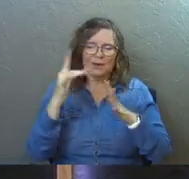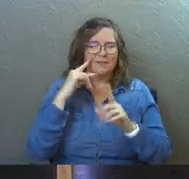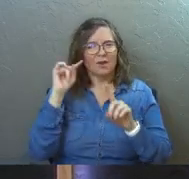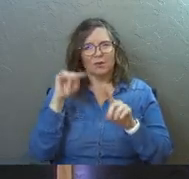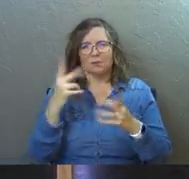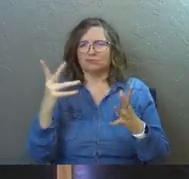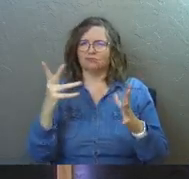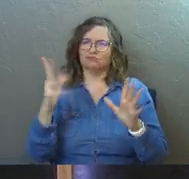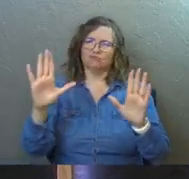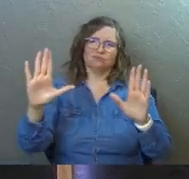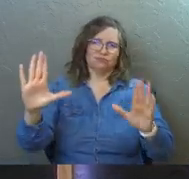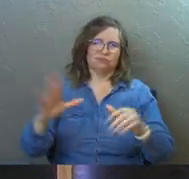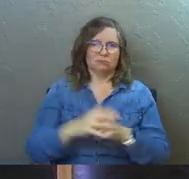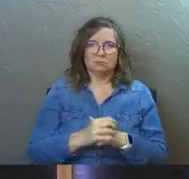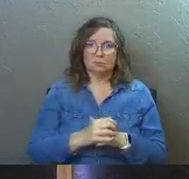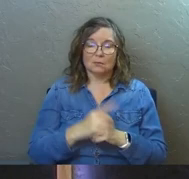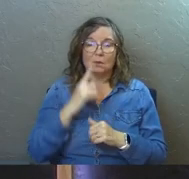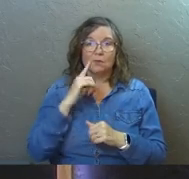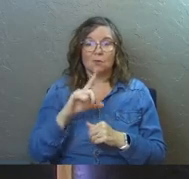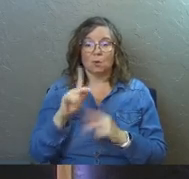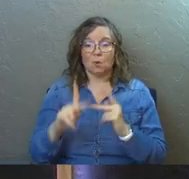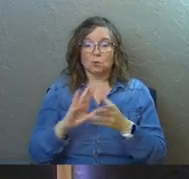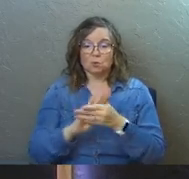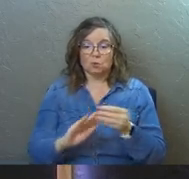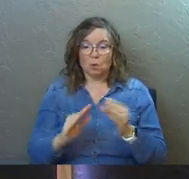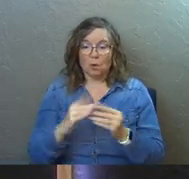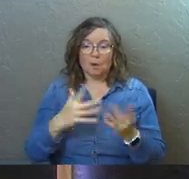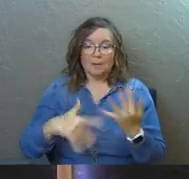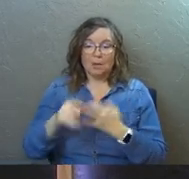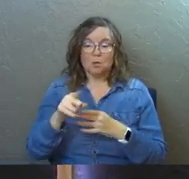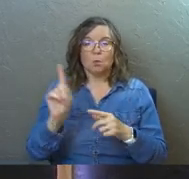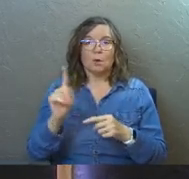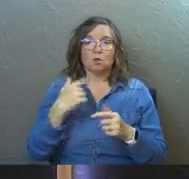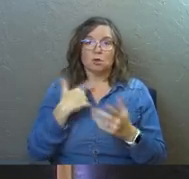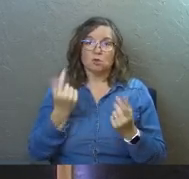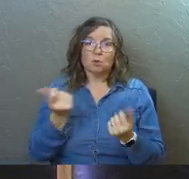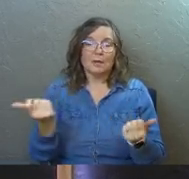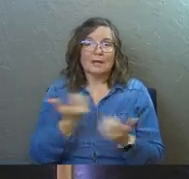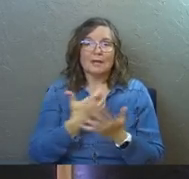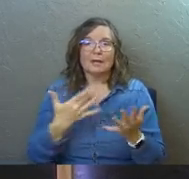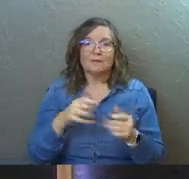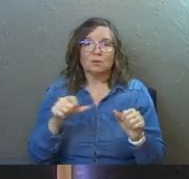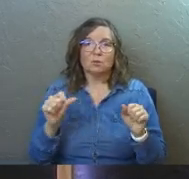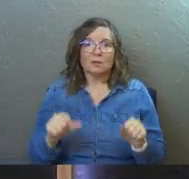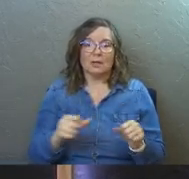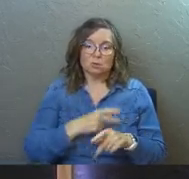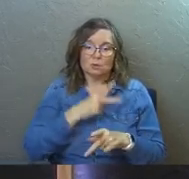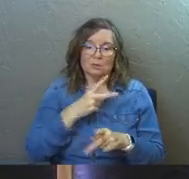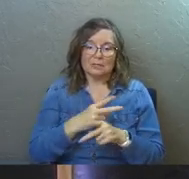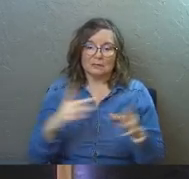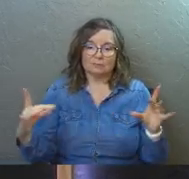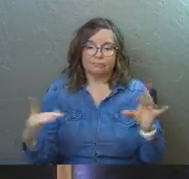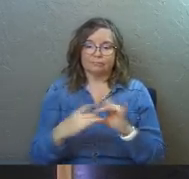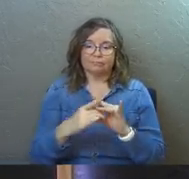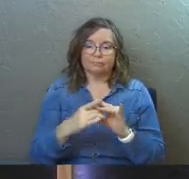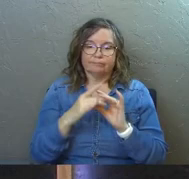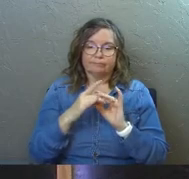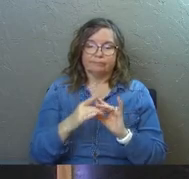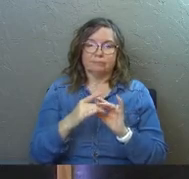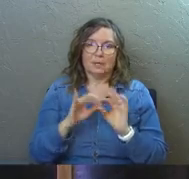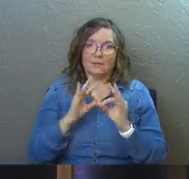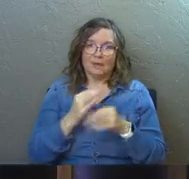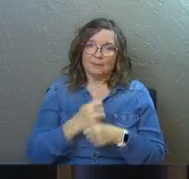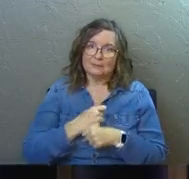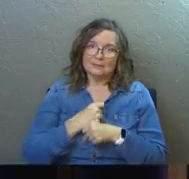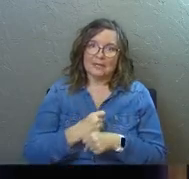God for you, by the way. Praise God for those stories amongst you where you're doing everything you can to keep the bonds of family and marriage